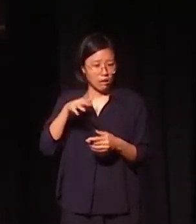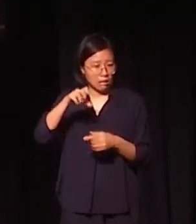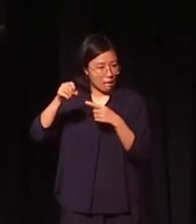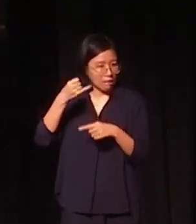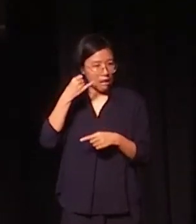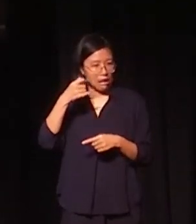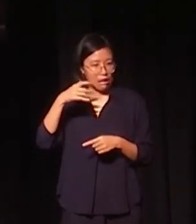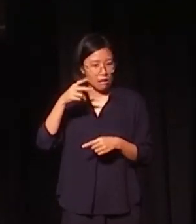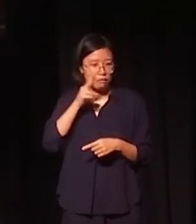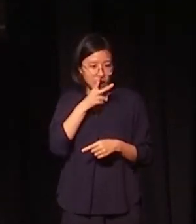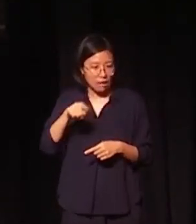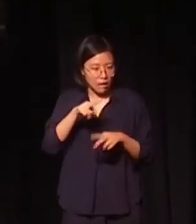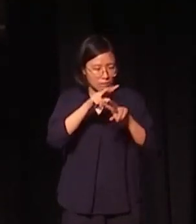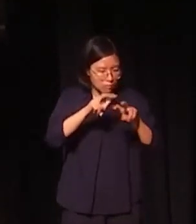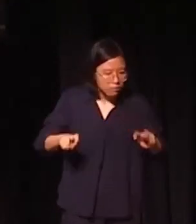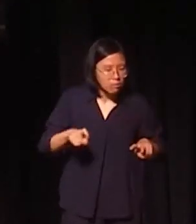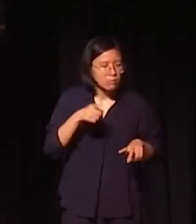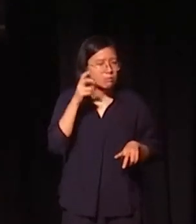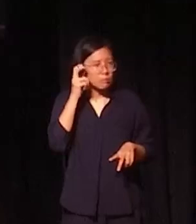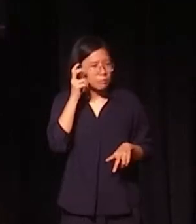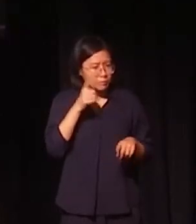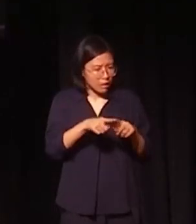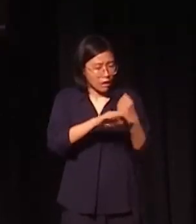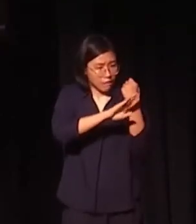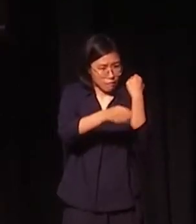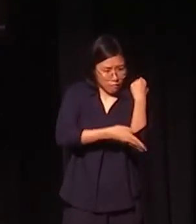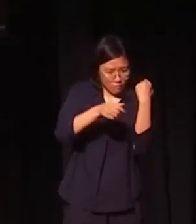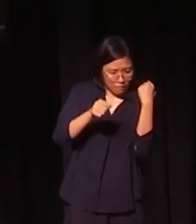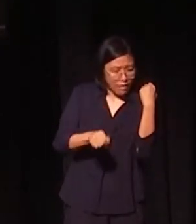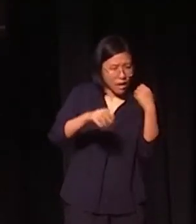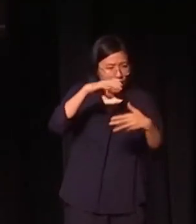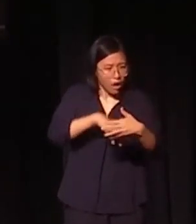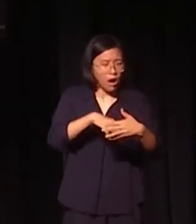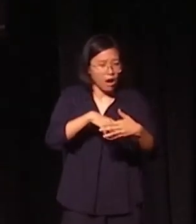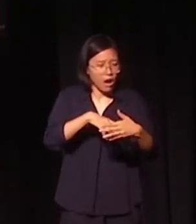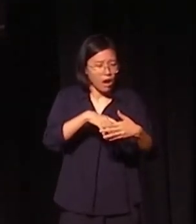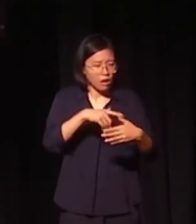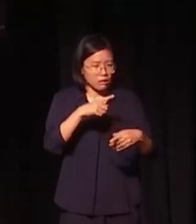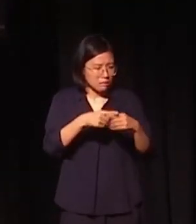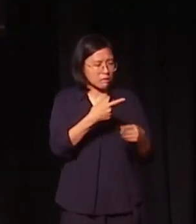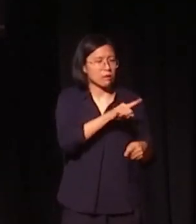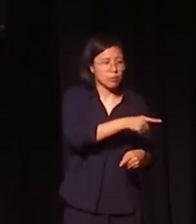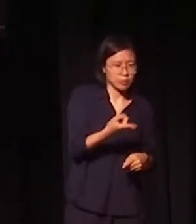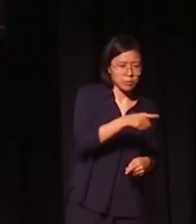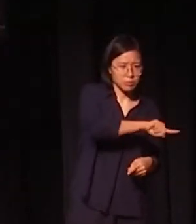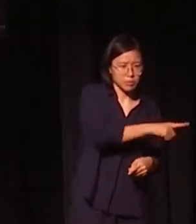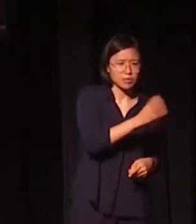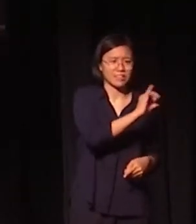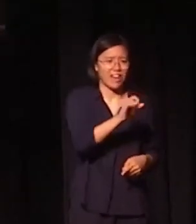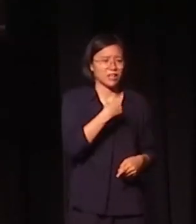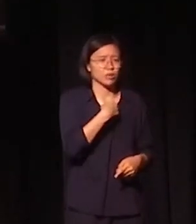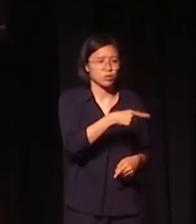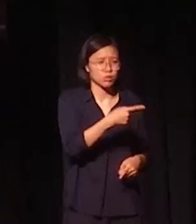sensitive situations like courtroom proceedings, sign language interpreters should be considering using consecutive because it might give them more time to process